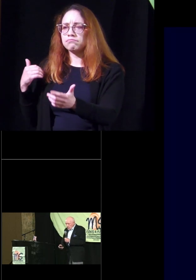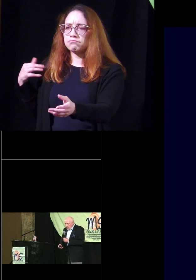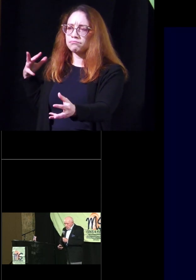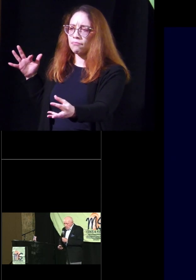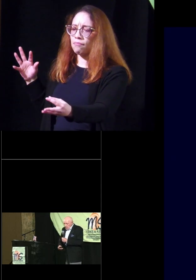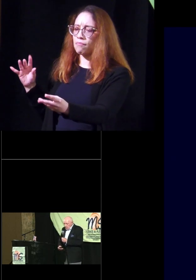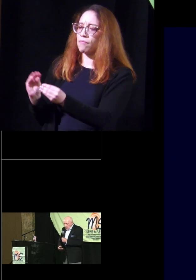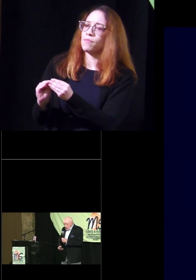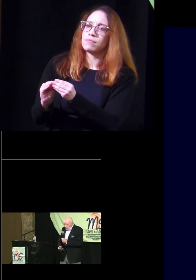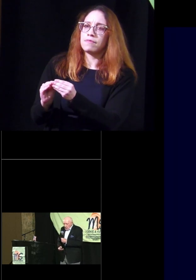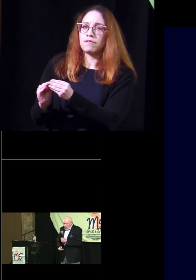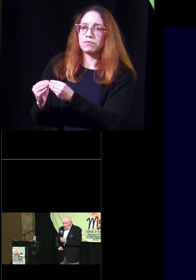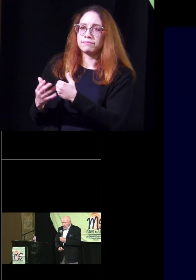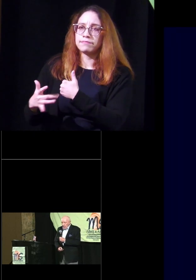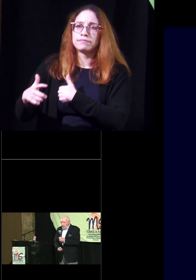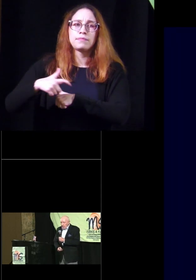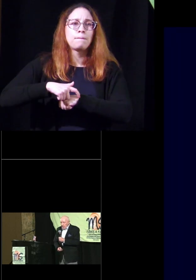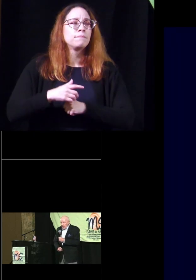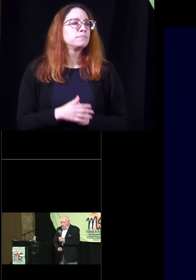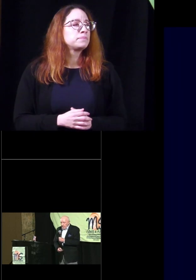time.